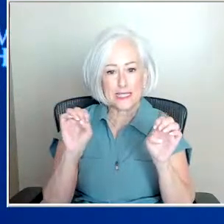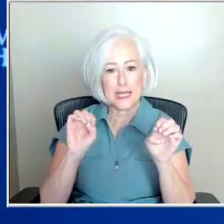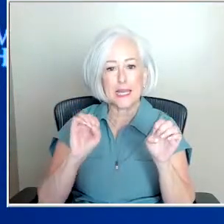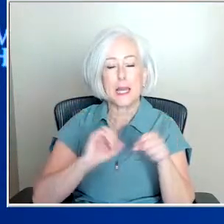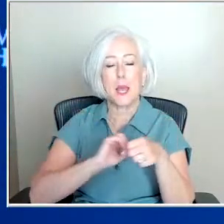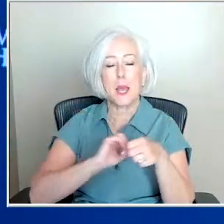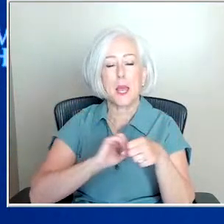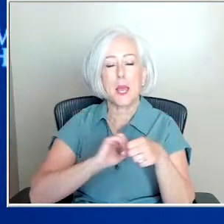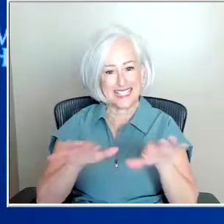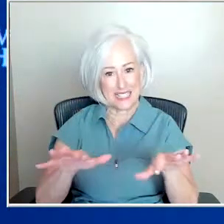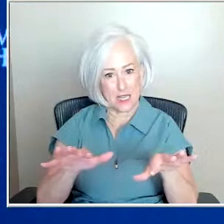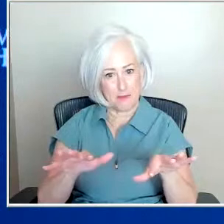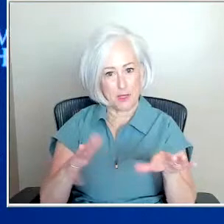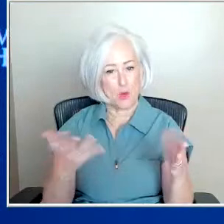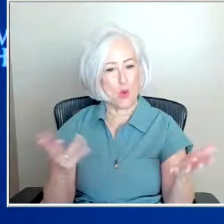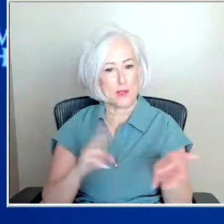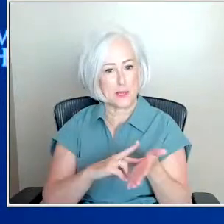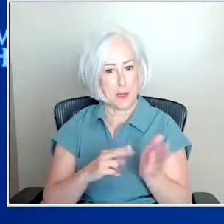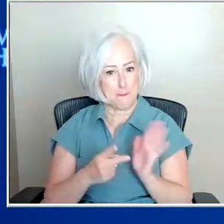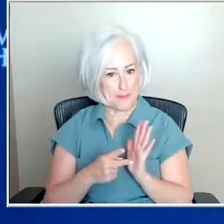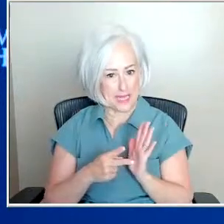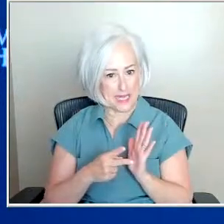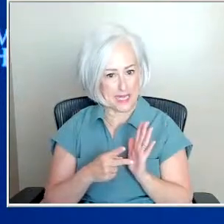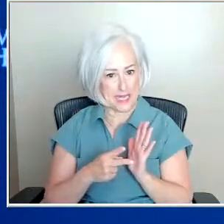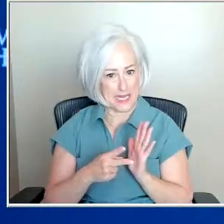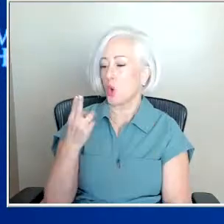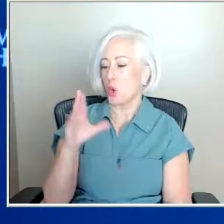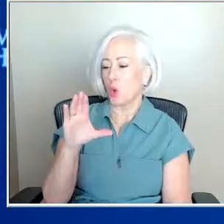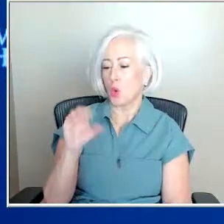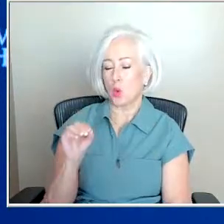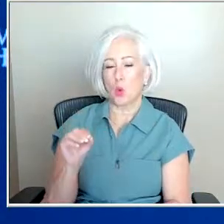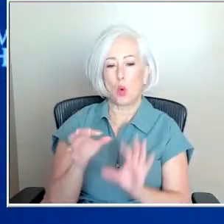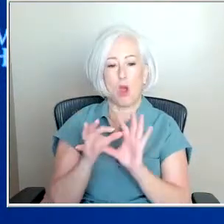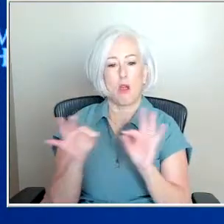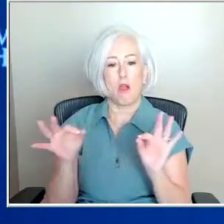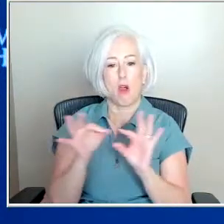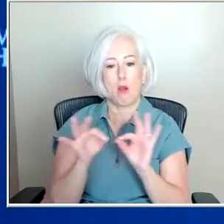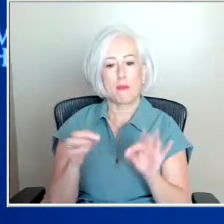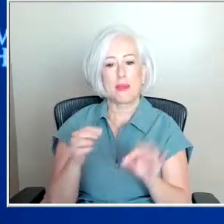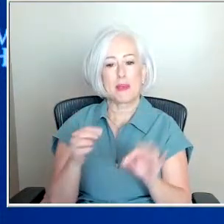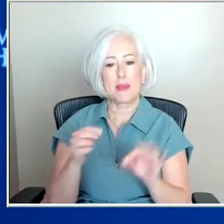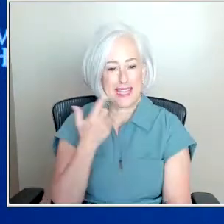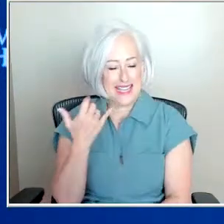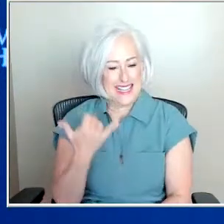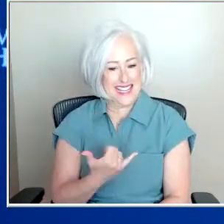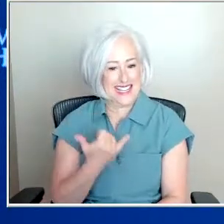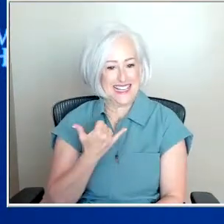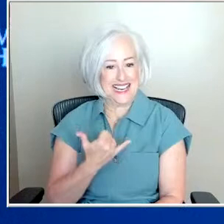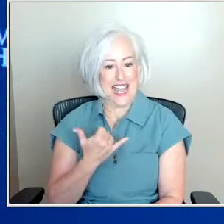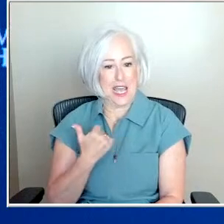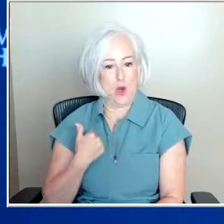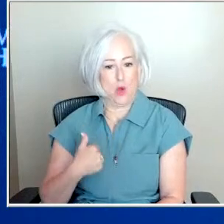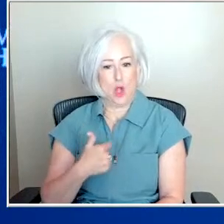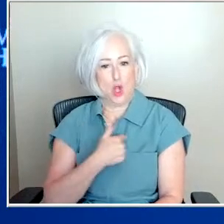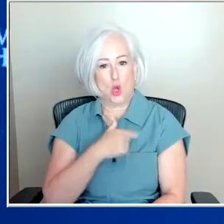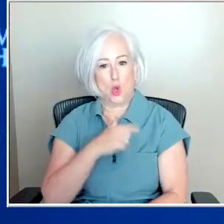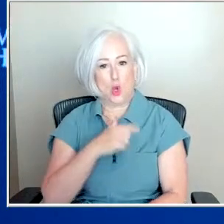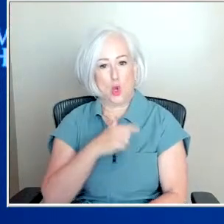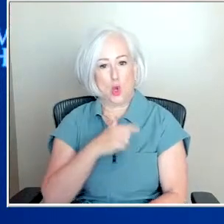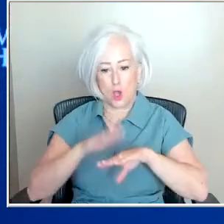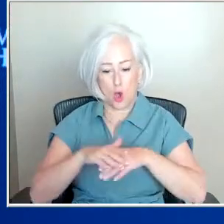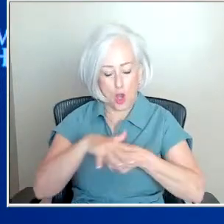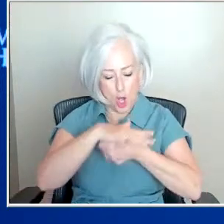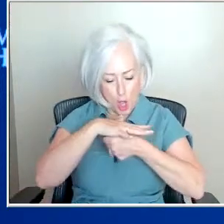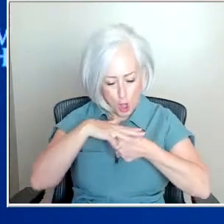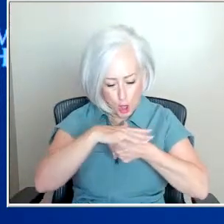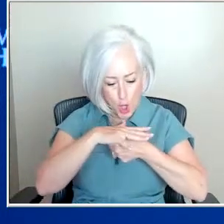Health Organization comments, we have to understand that now we are really focusing on those local areas, those countries, but